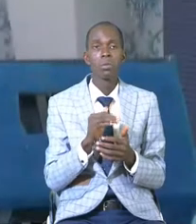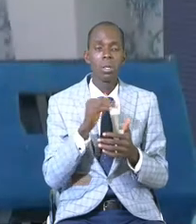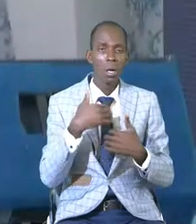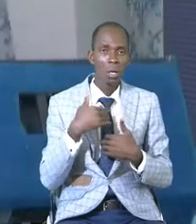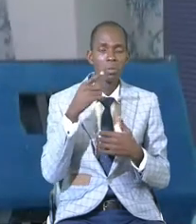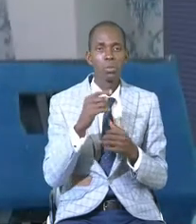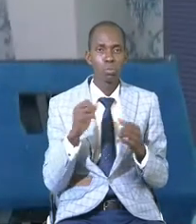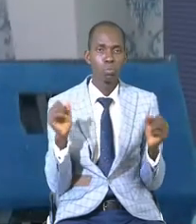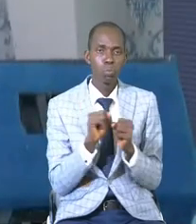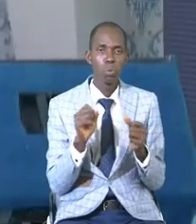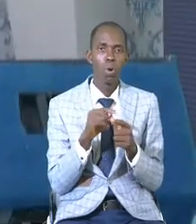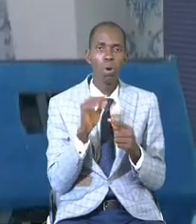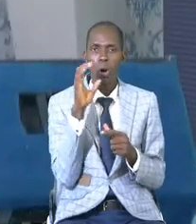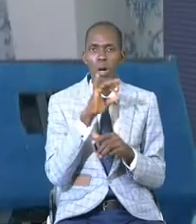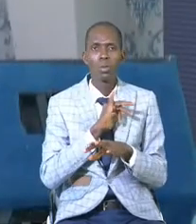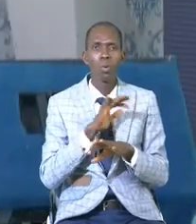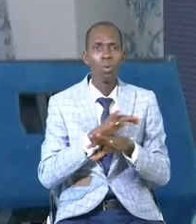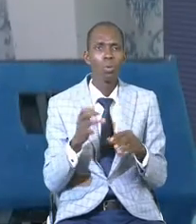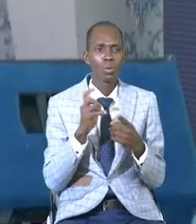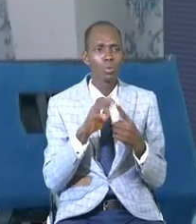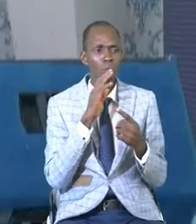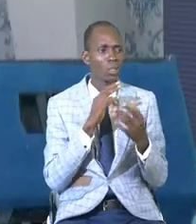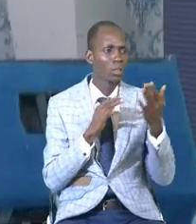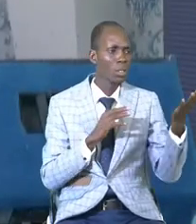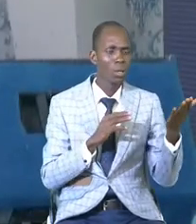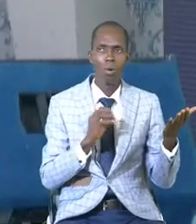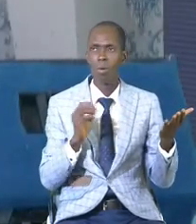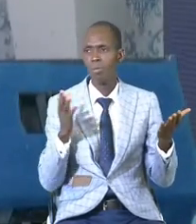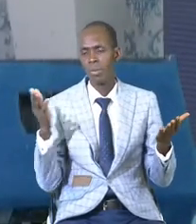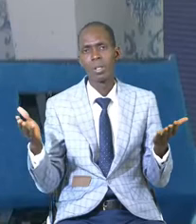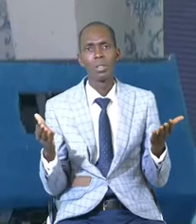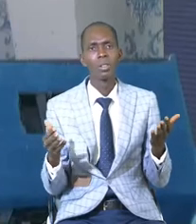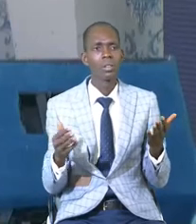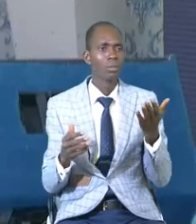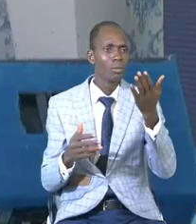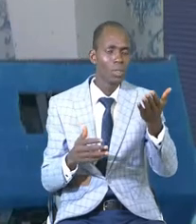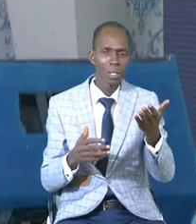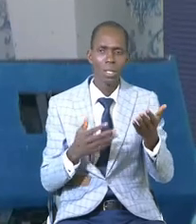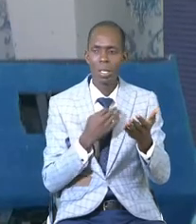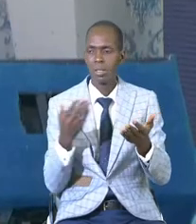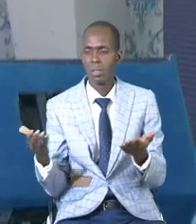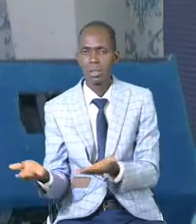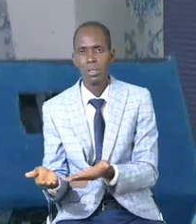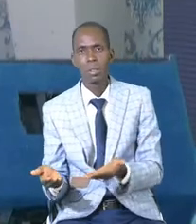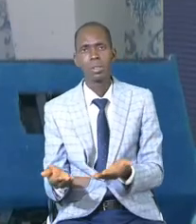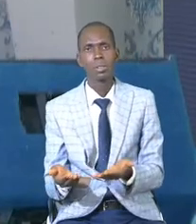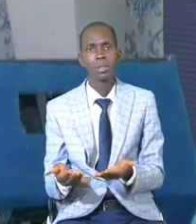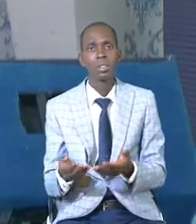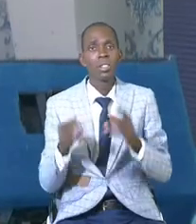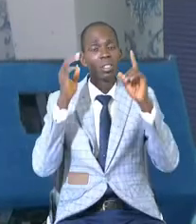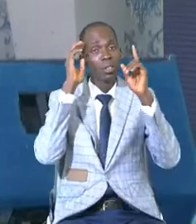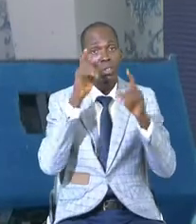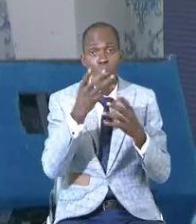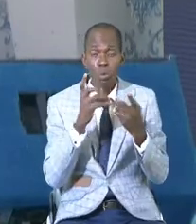you lukewarm. I don't want you here and there, there and here. You want to be for Christ?